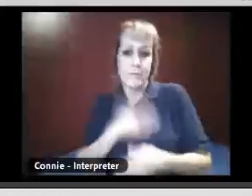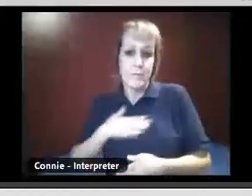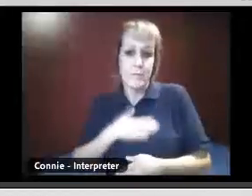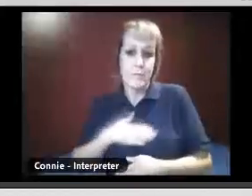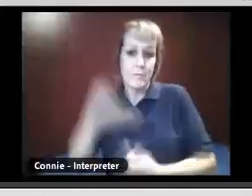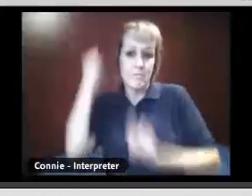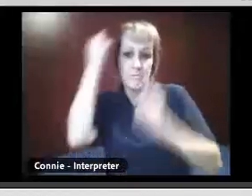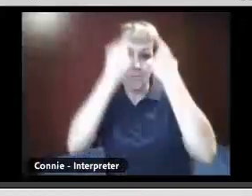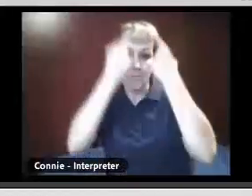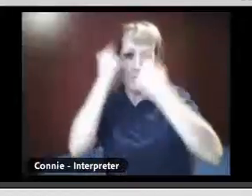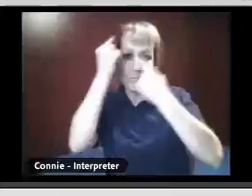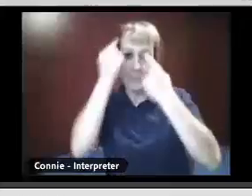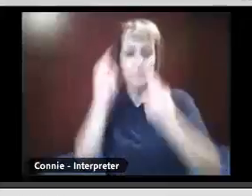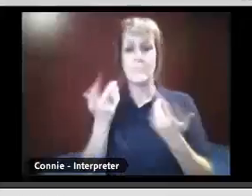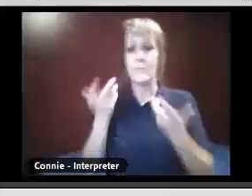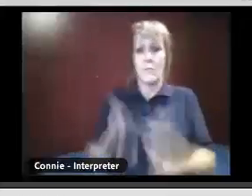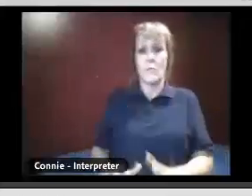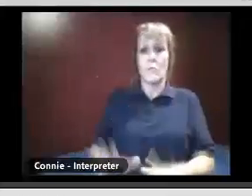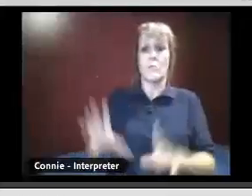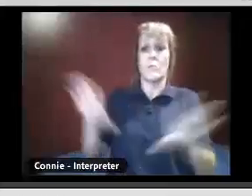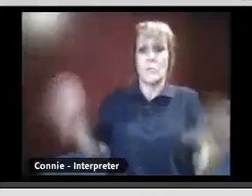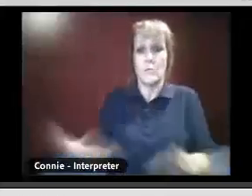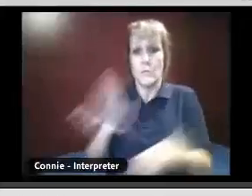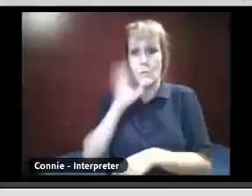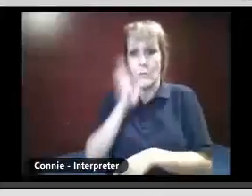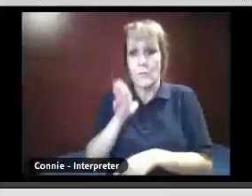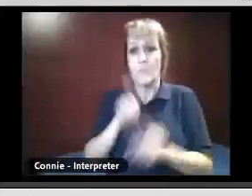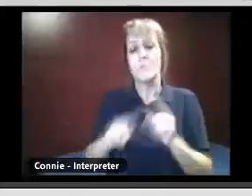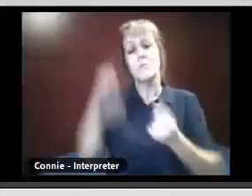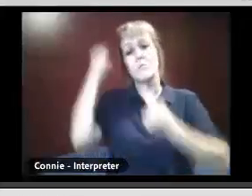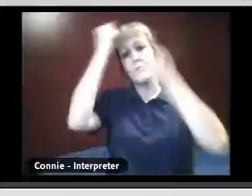right? Not that you want to do, but you'd like to have them considered.